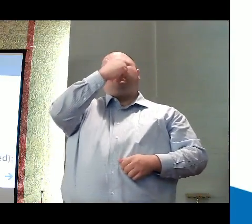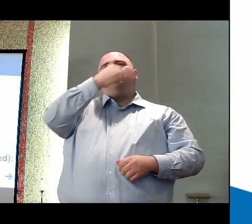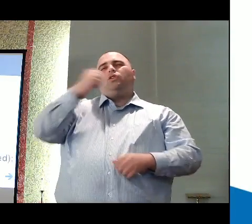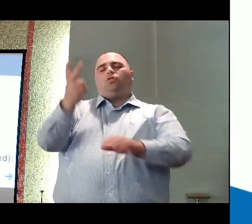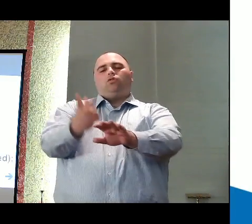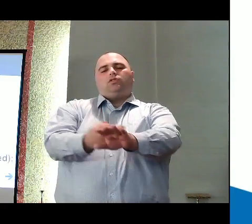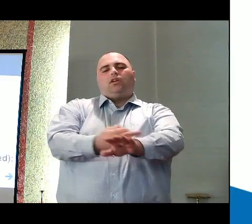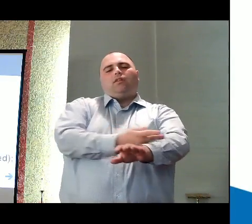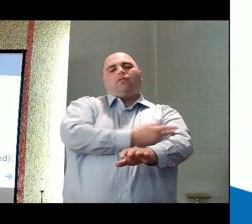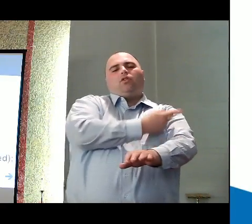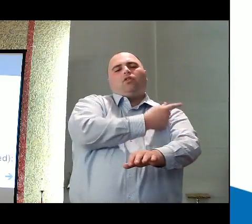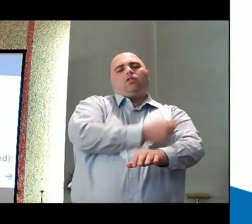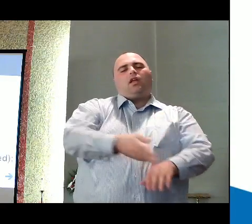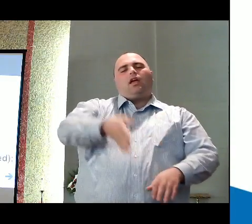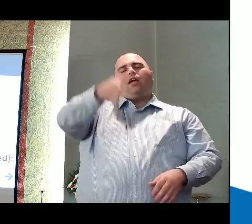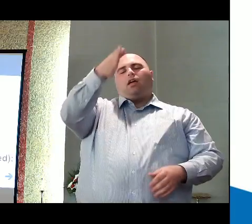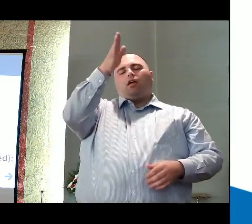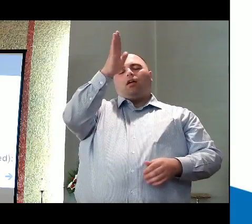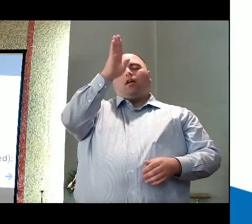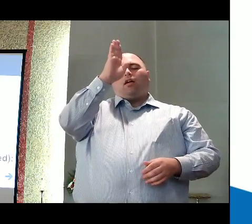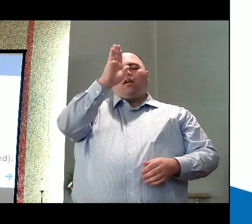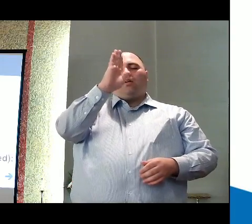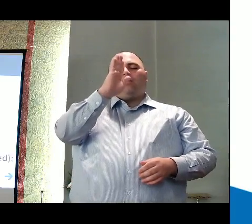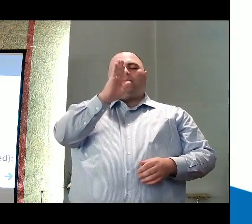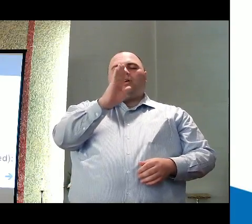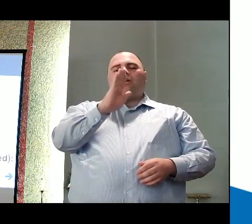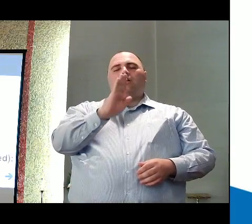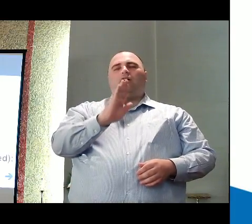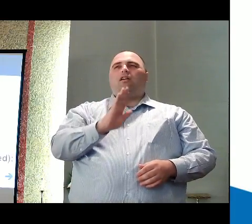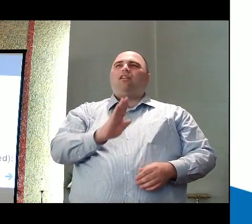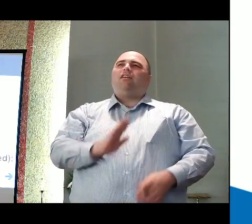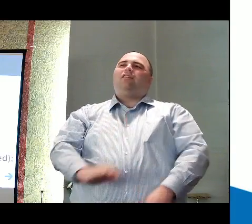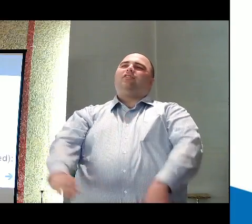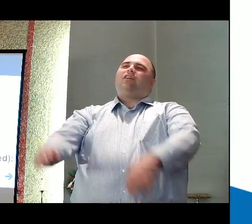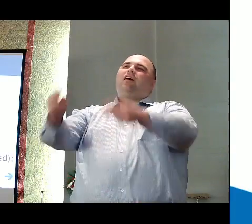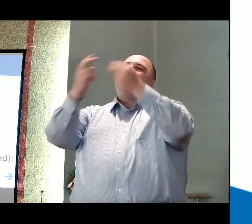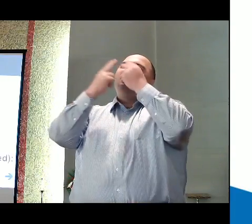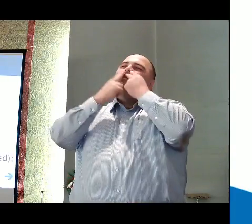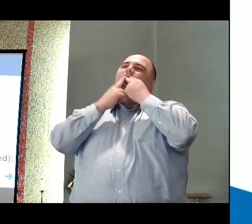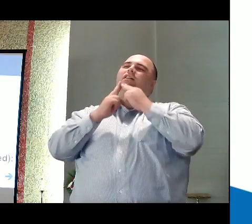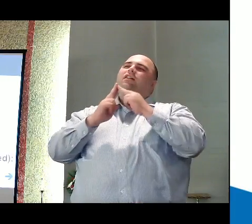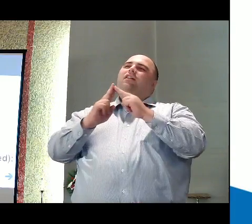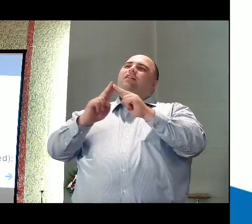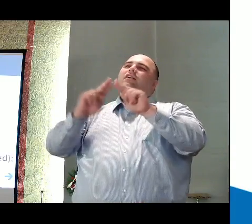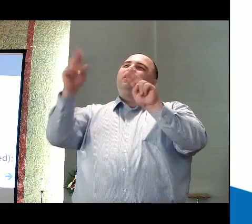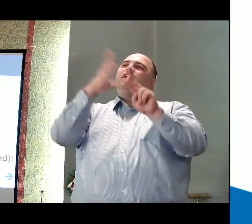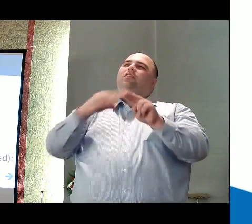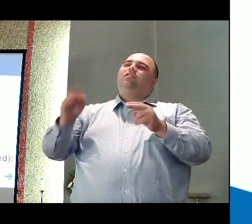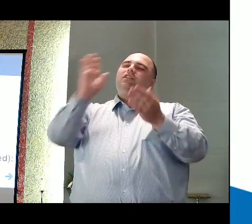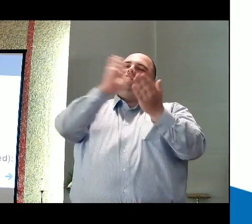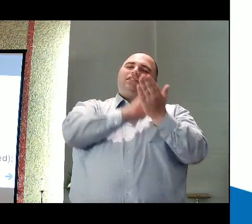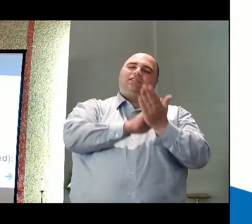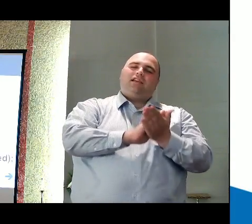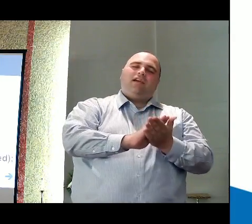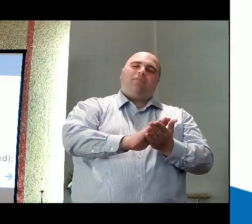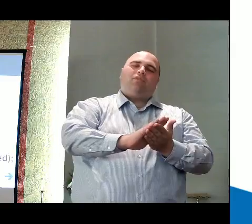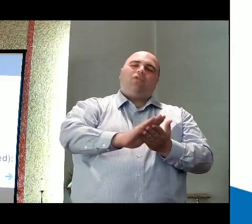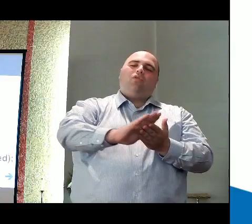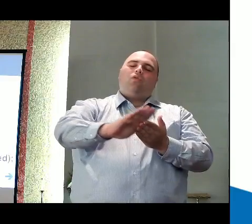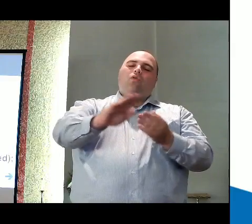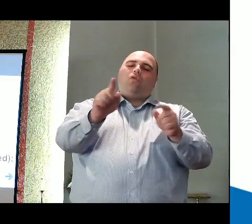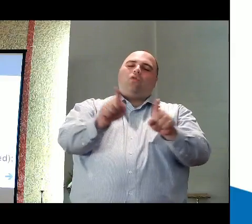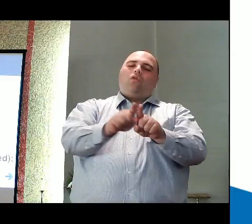blood. Beautiful Lamb of God, guiltless